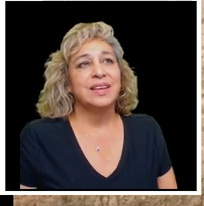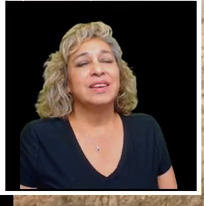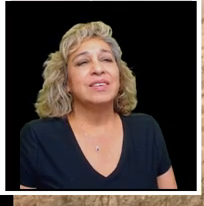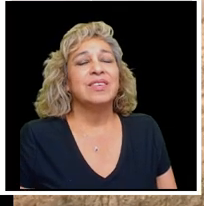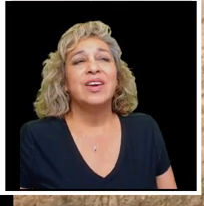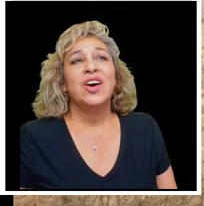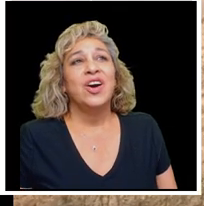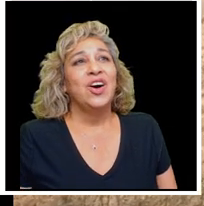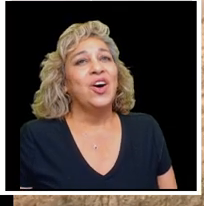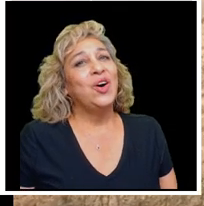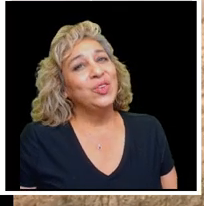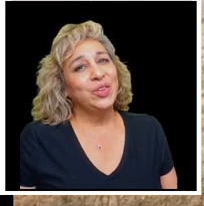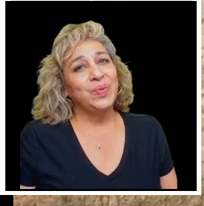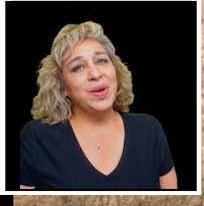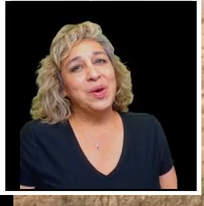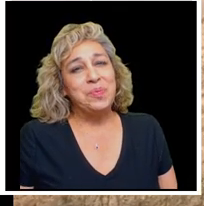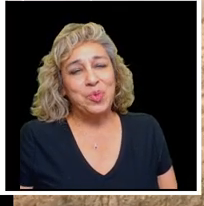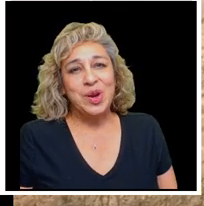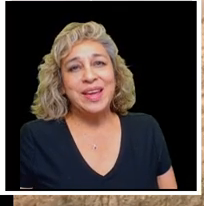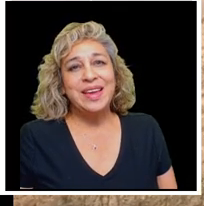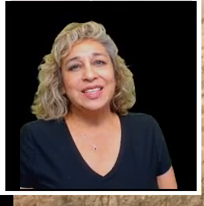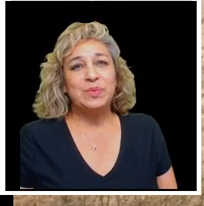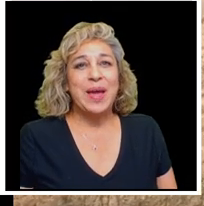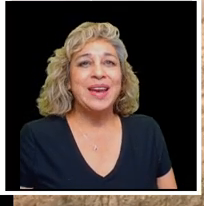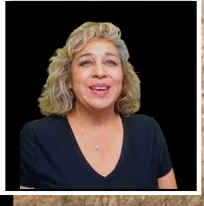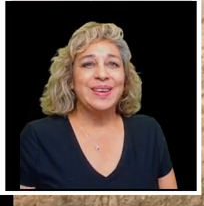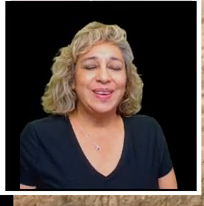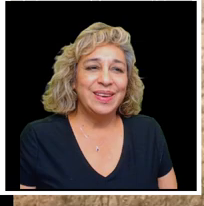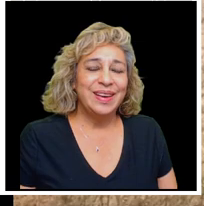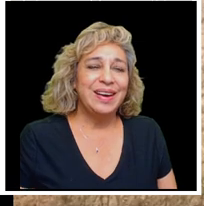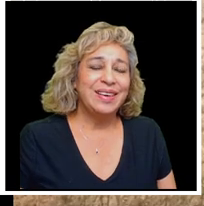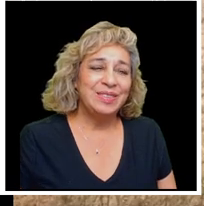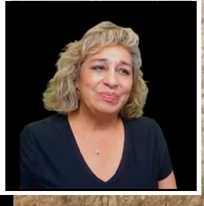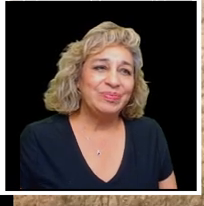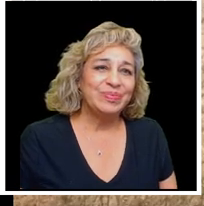relevant all the pre-hispanic